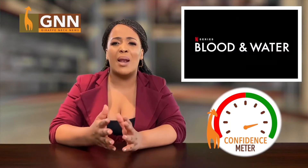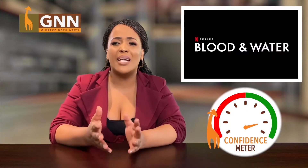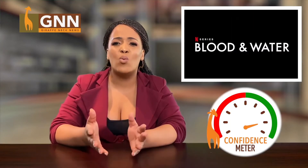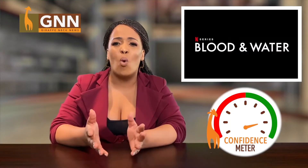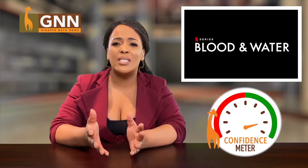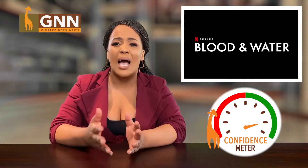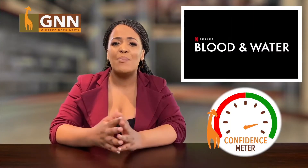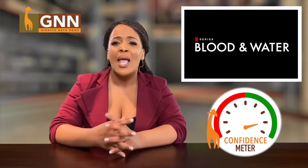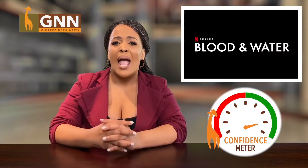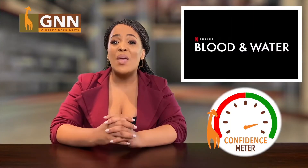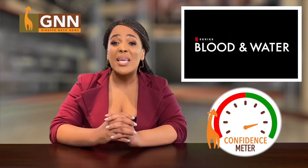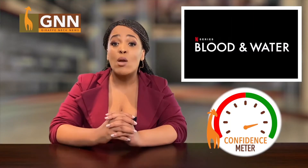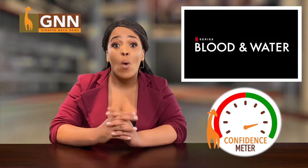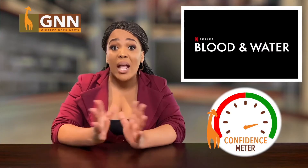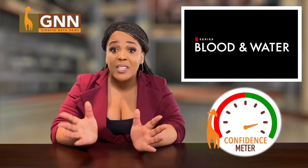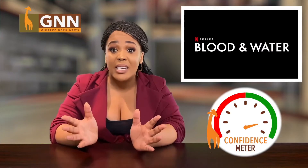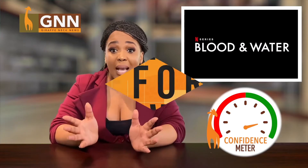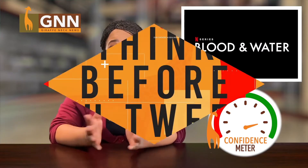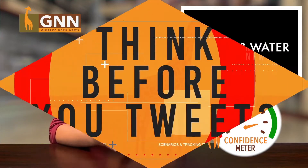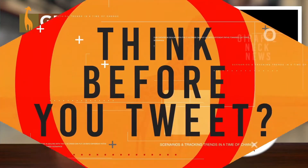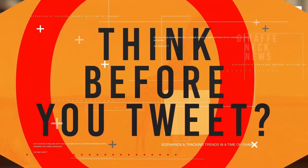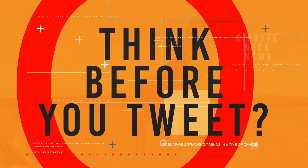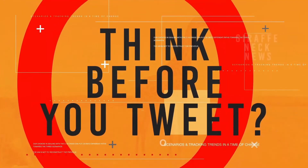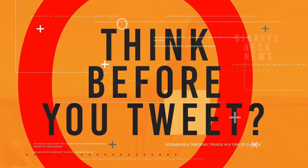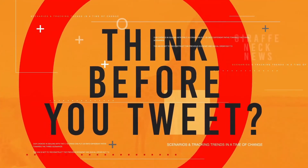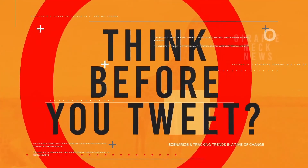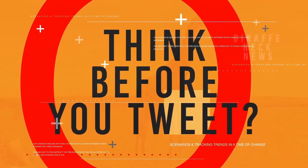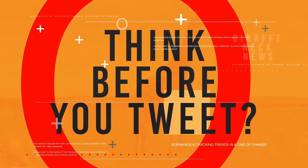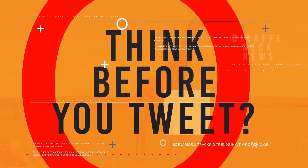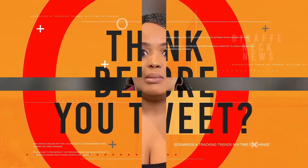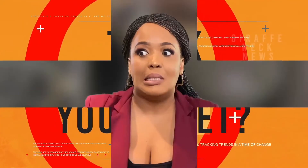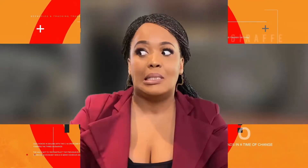Sono and Blood and Water, and they're making waves internationally.